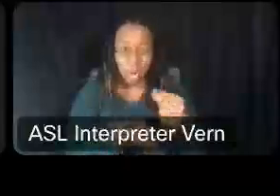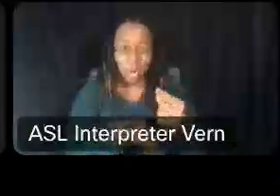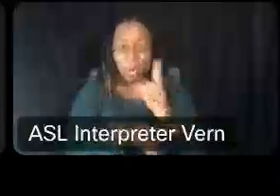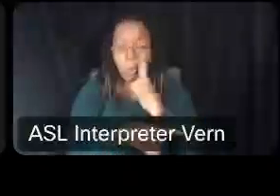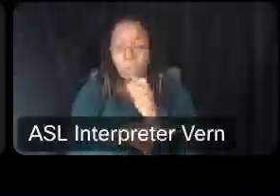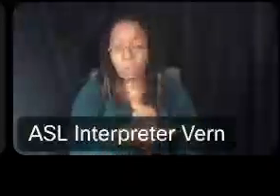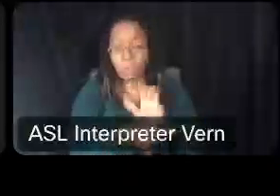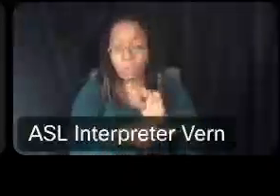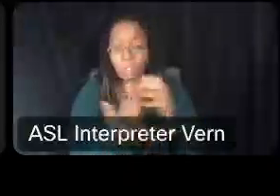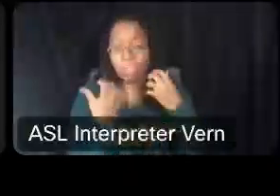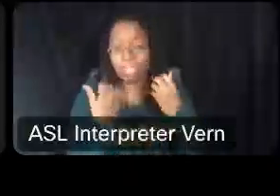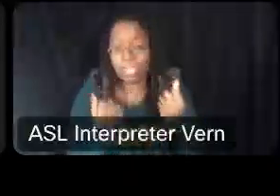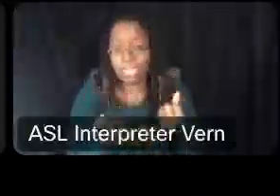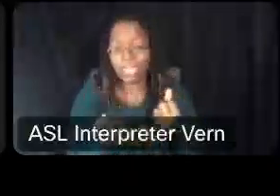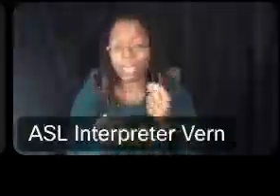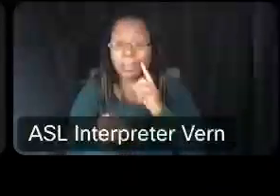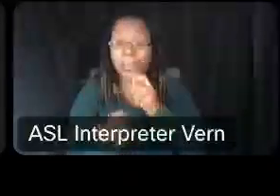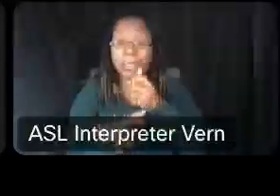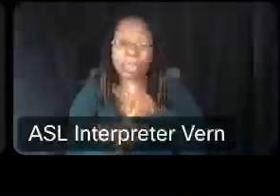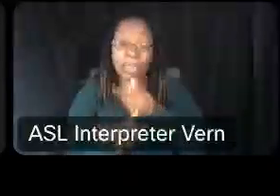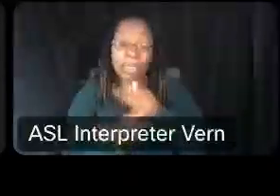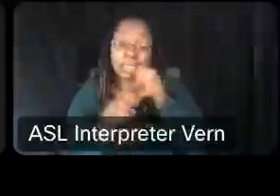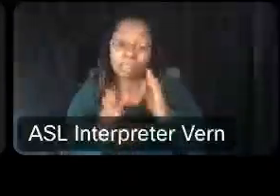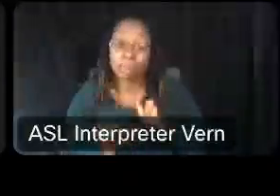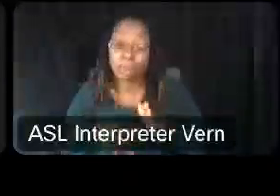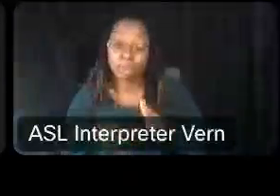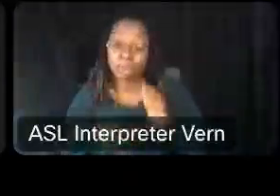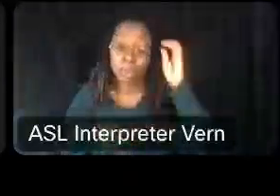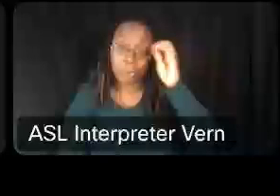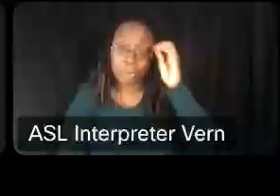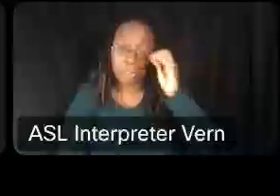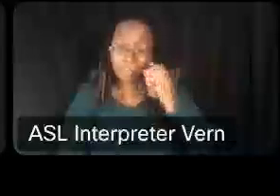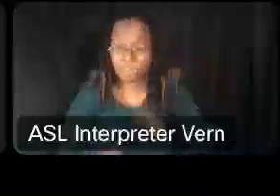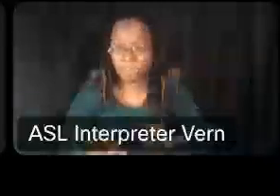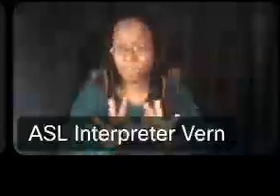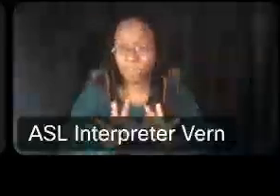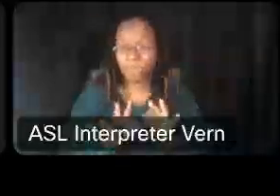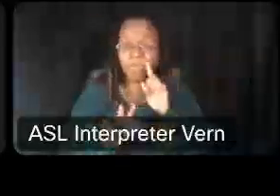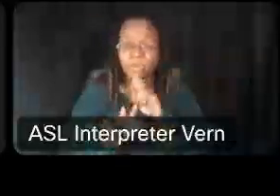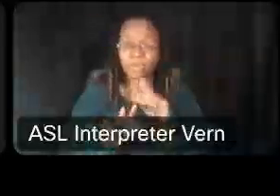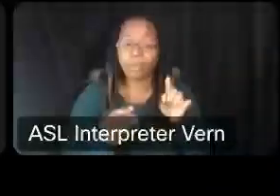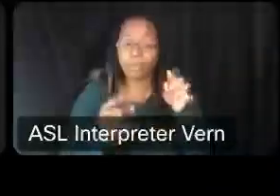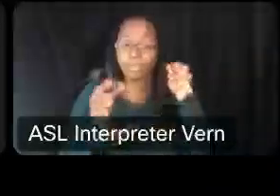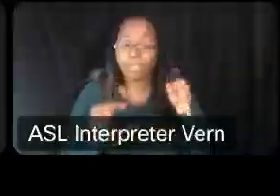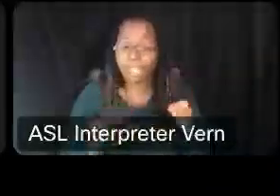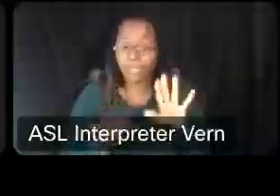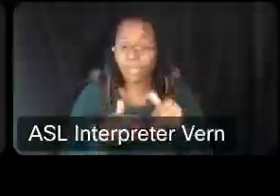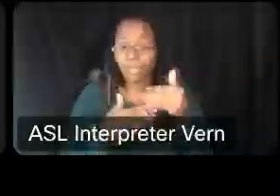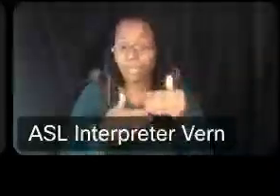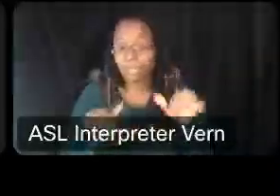each person because each person's voice mattered in making a decision about the activity that they would do